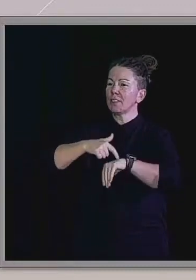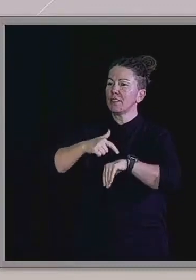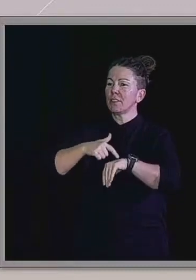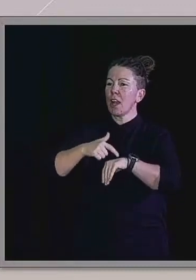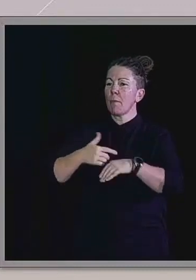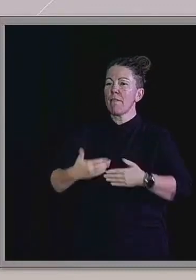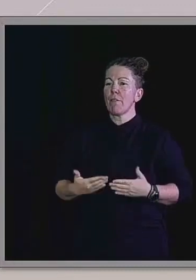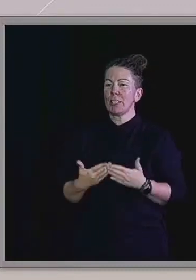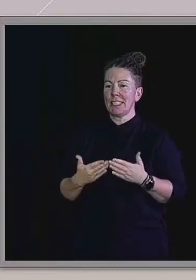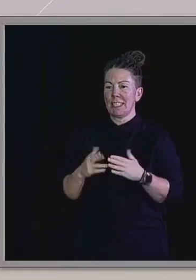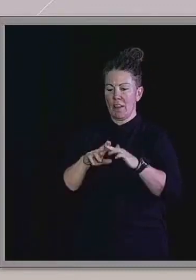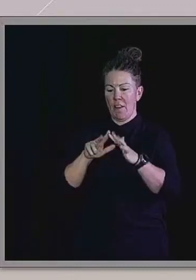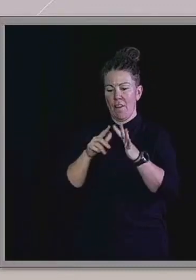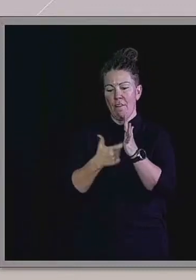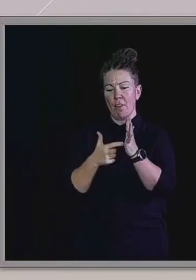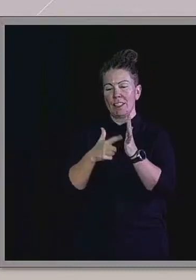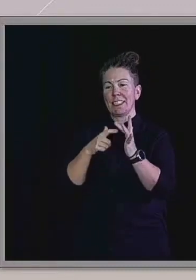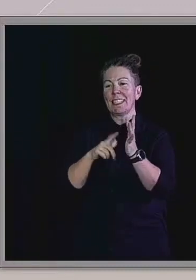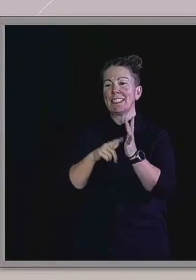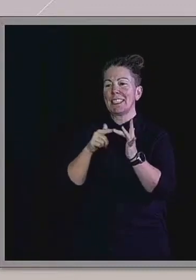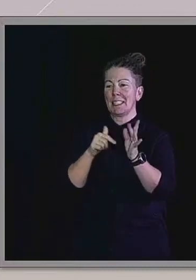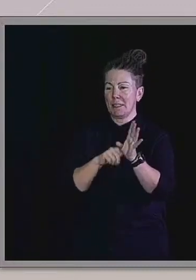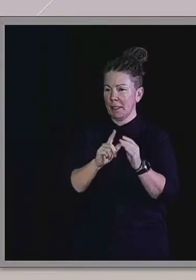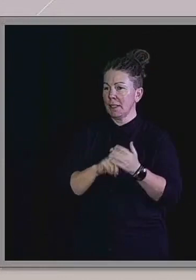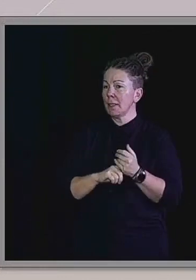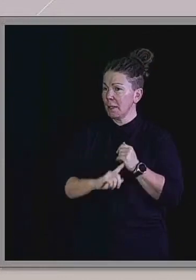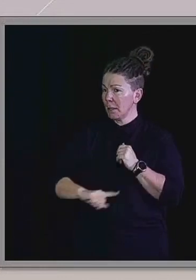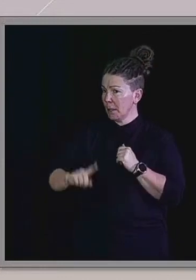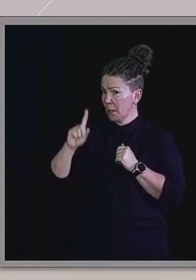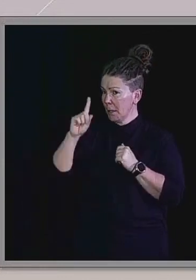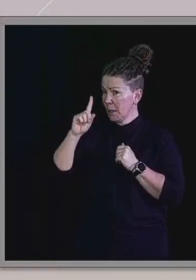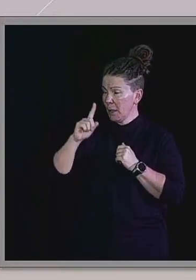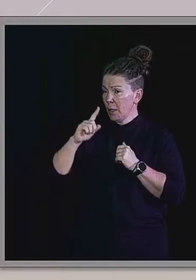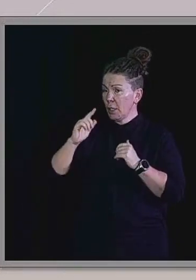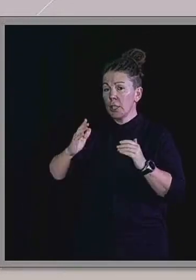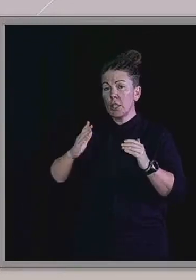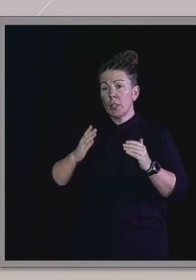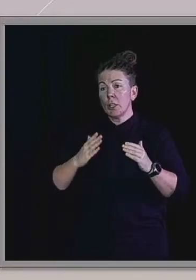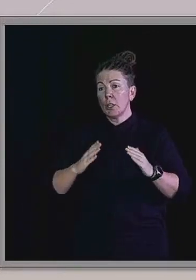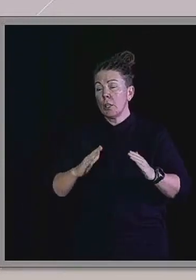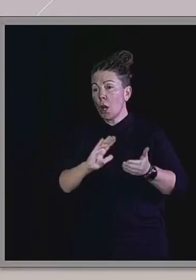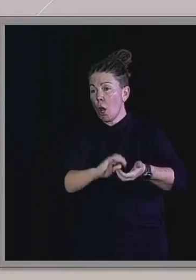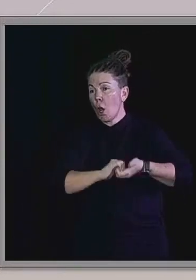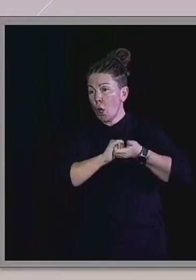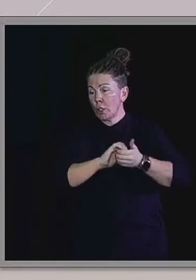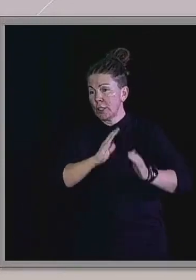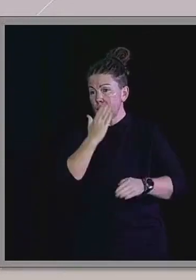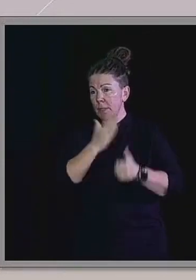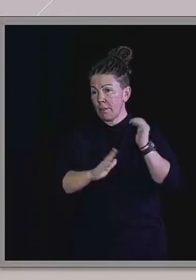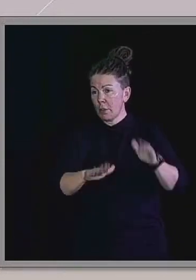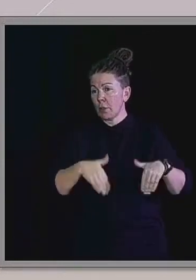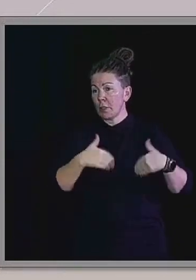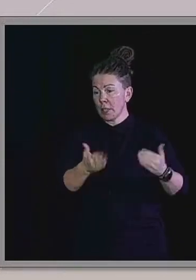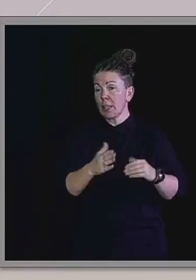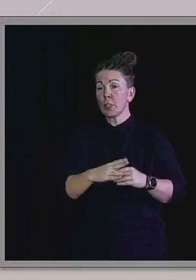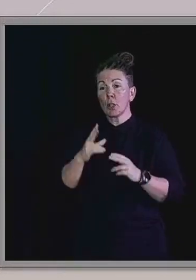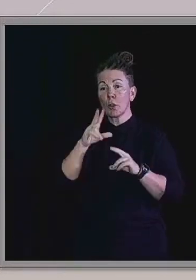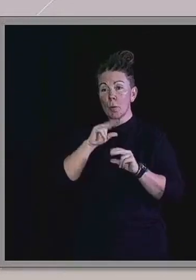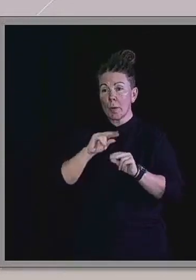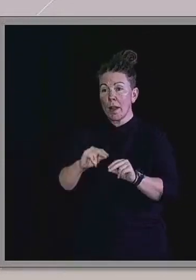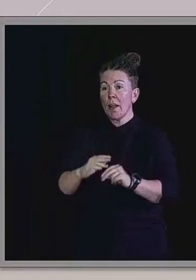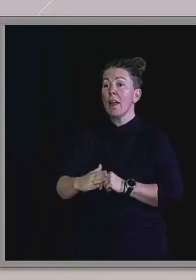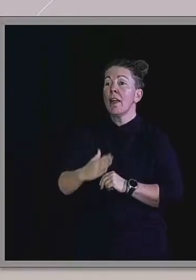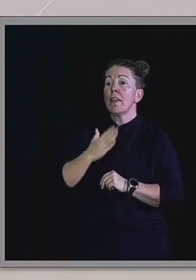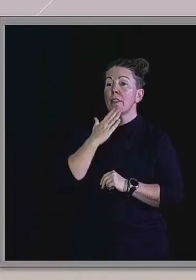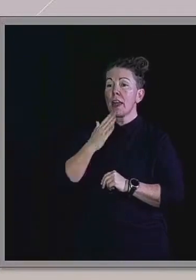Sovereignty has never been ceded and people have been here since the world was soft. So I want to say thank you, Buja. Now repeat after me, thank you,